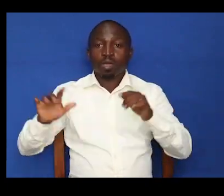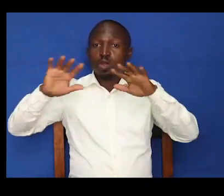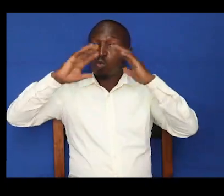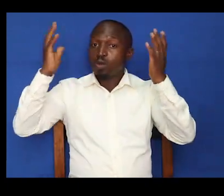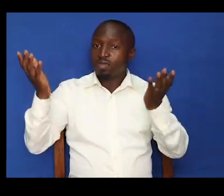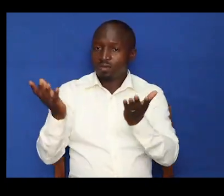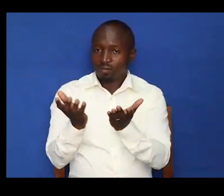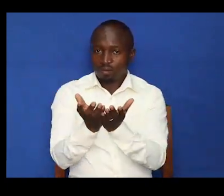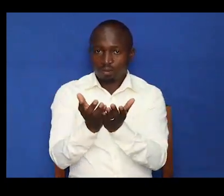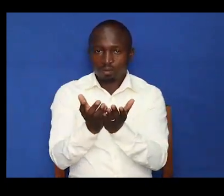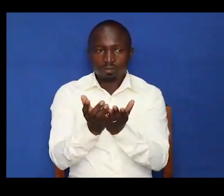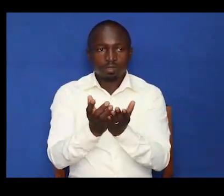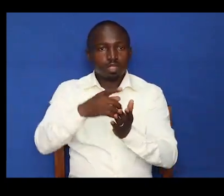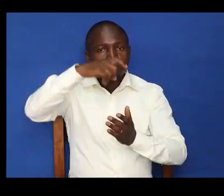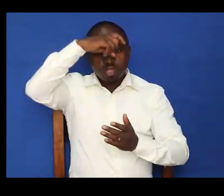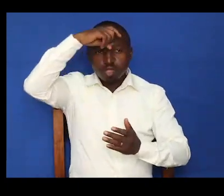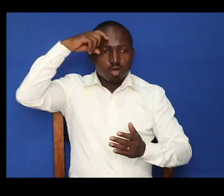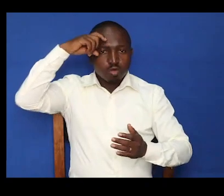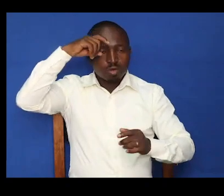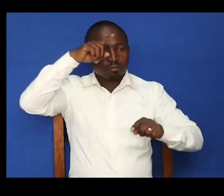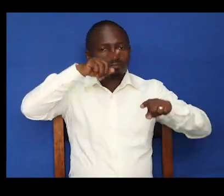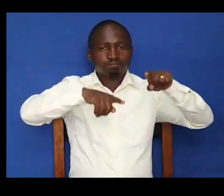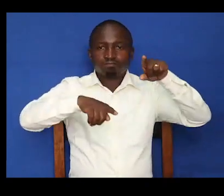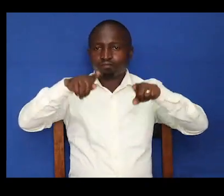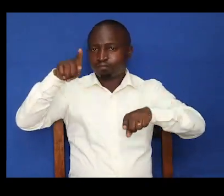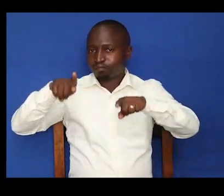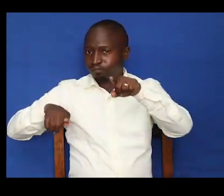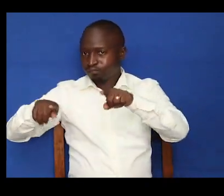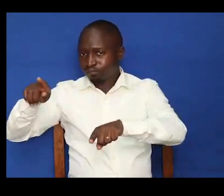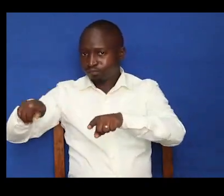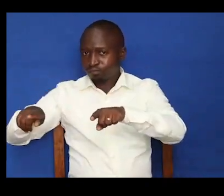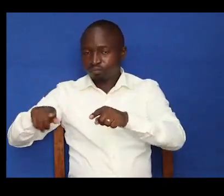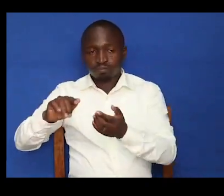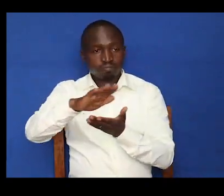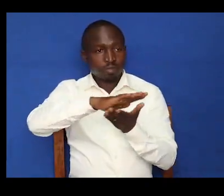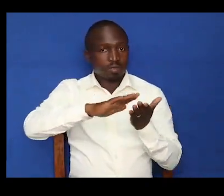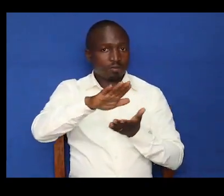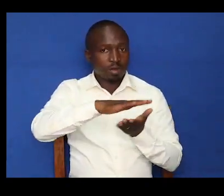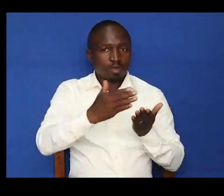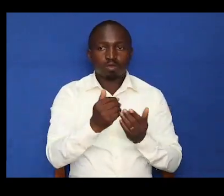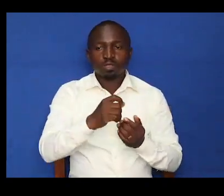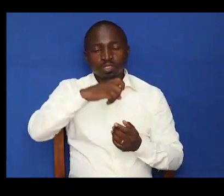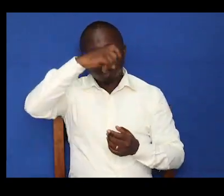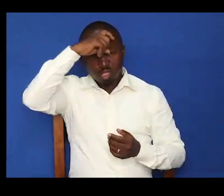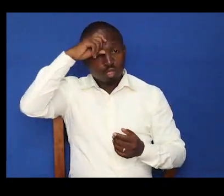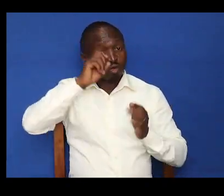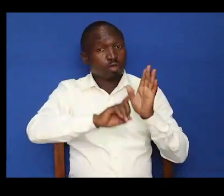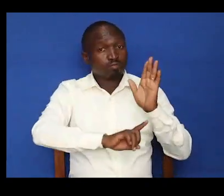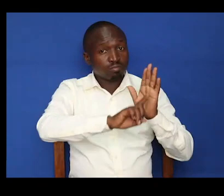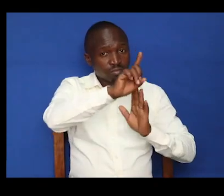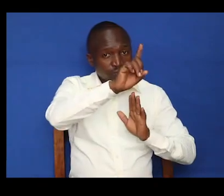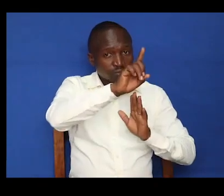temperature not the same. In some geographical regions, especially tropical, temperature high, while